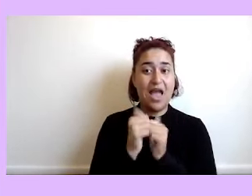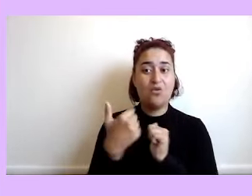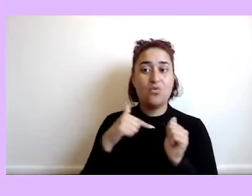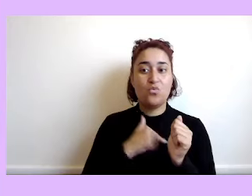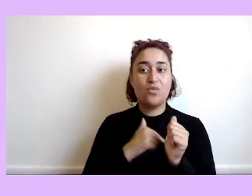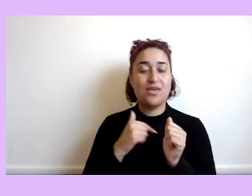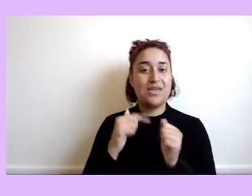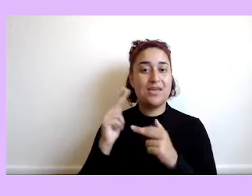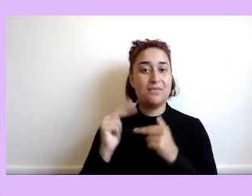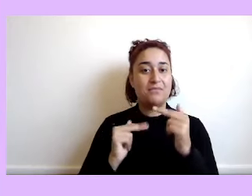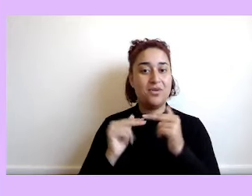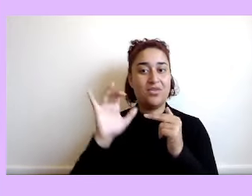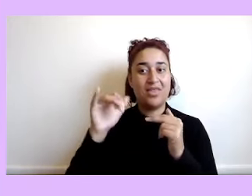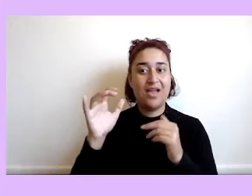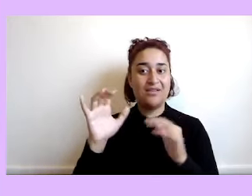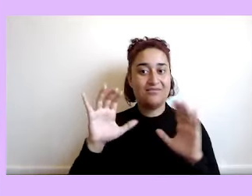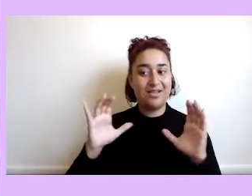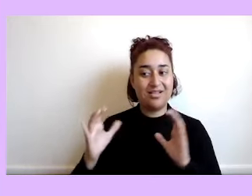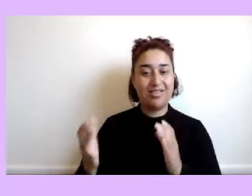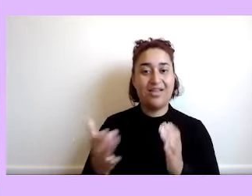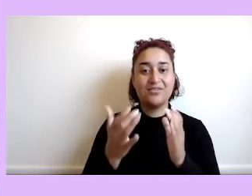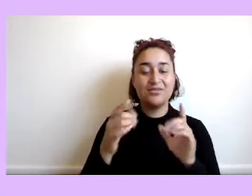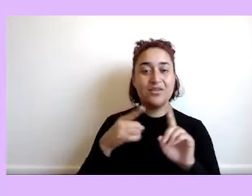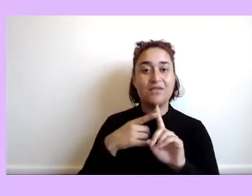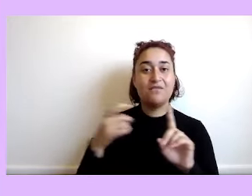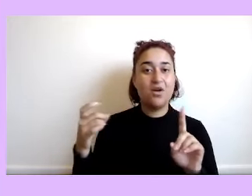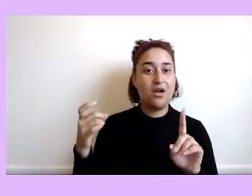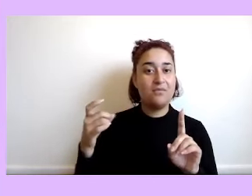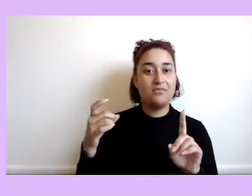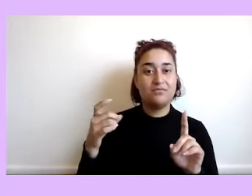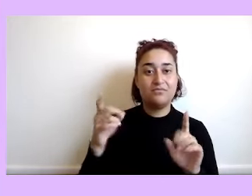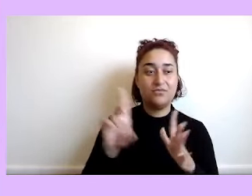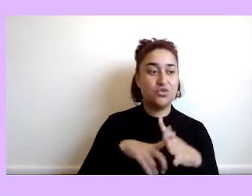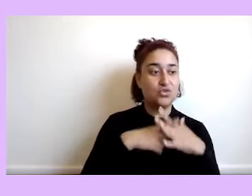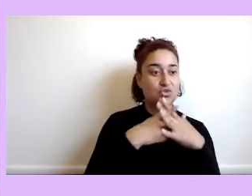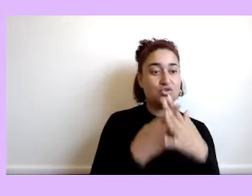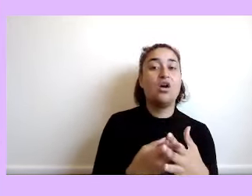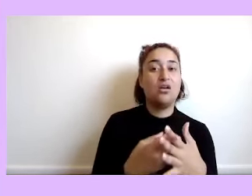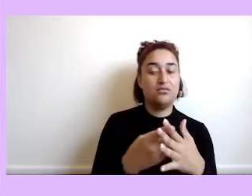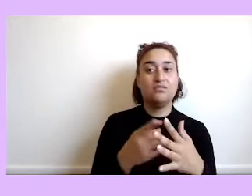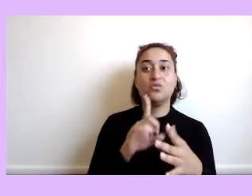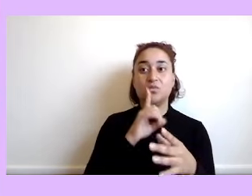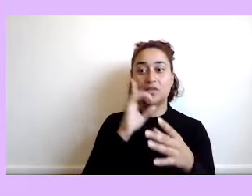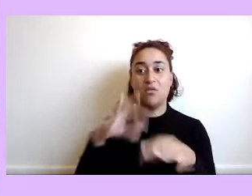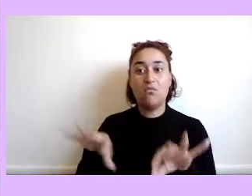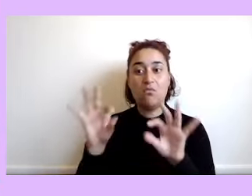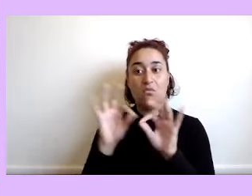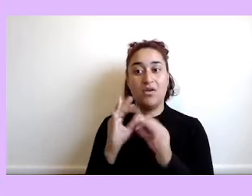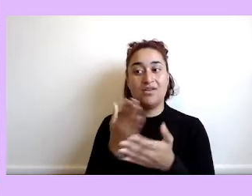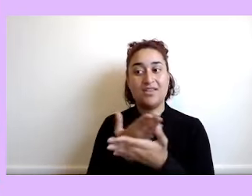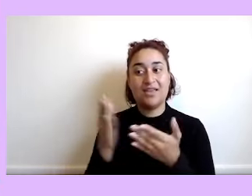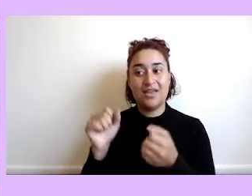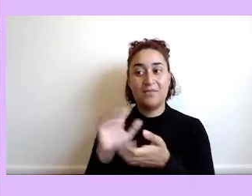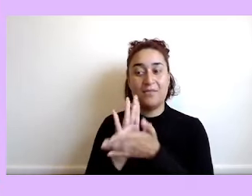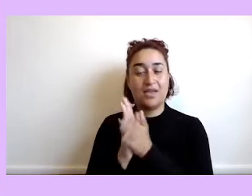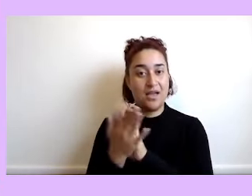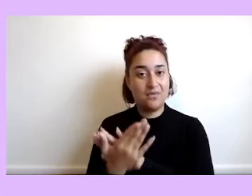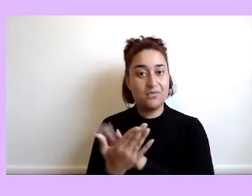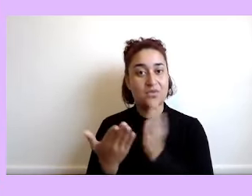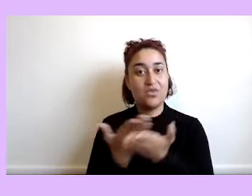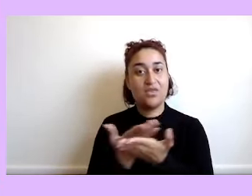that collectively from Jump Street is so important to what the thing could be. So the thing could actually